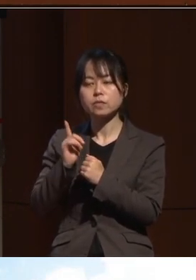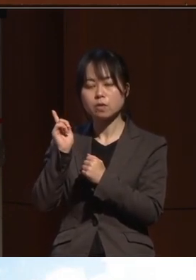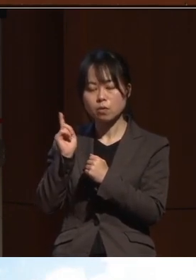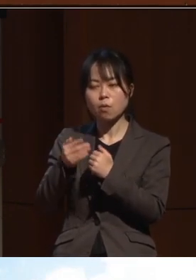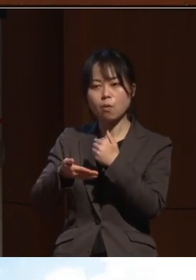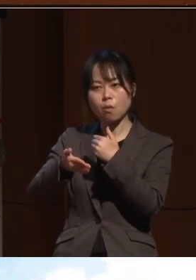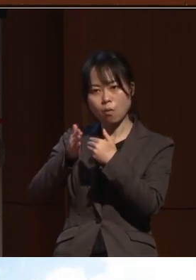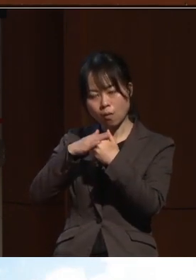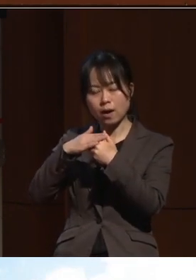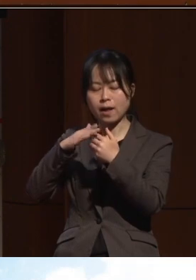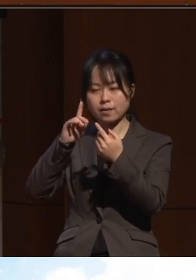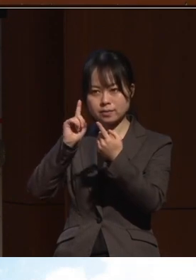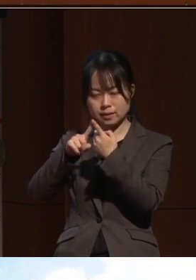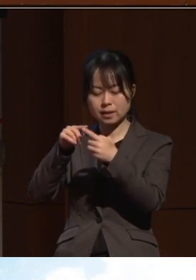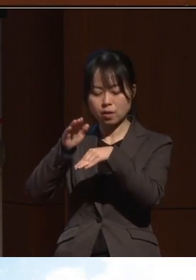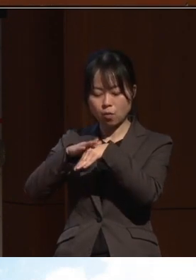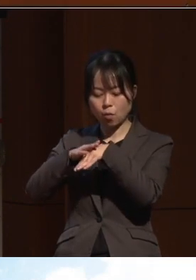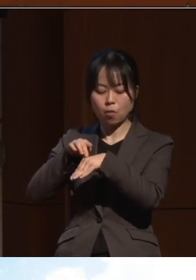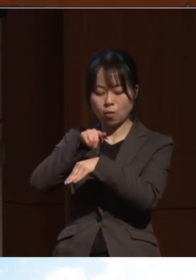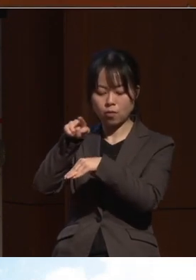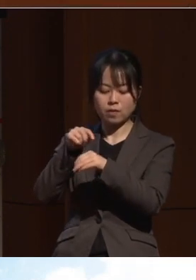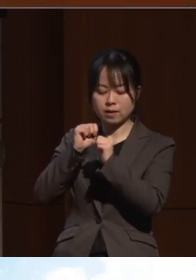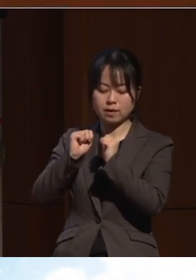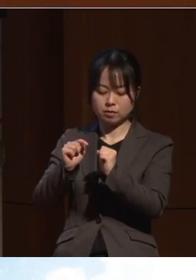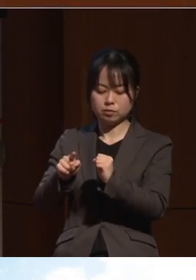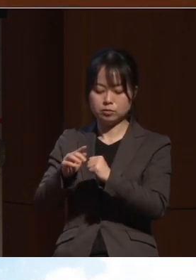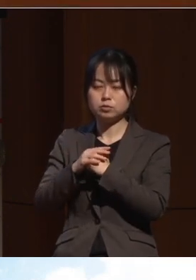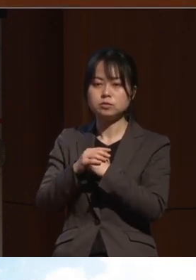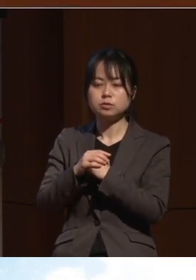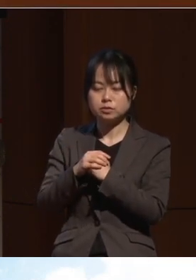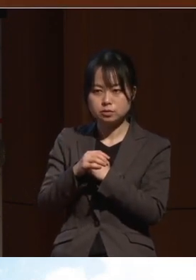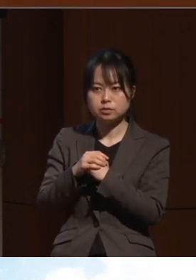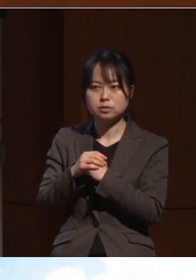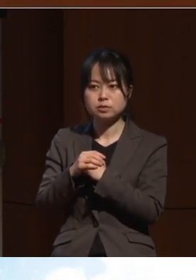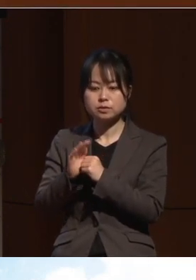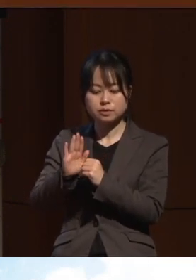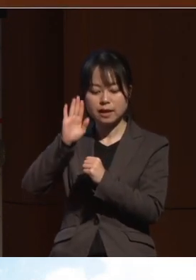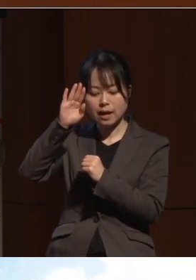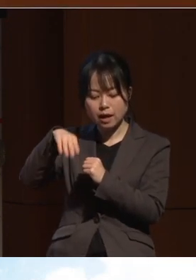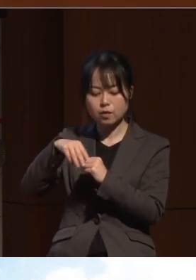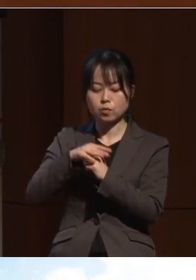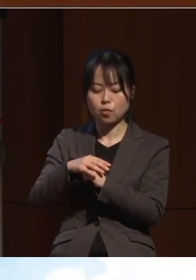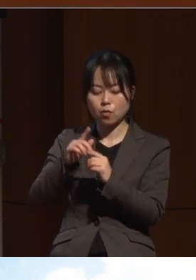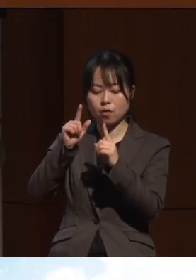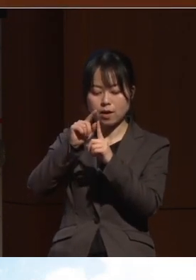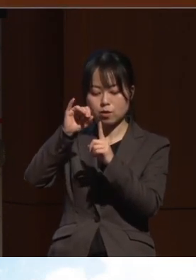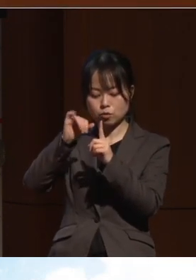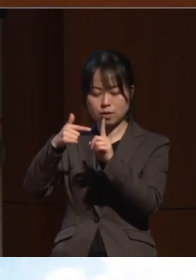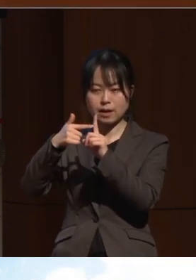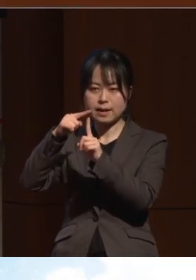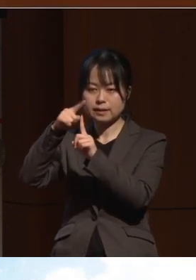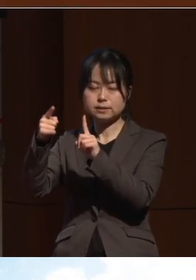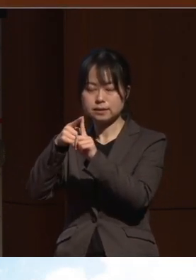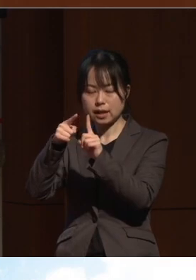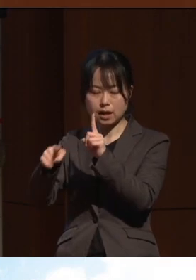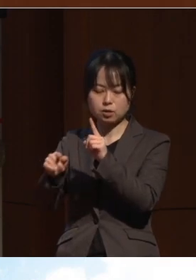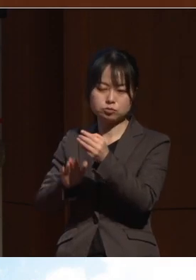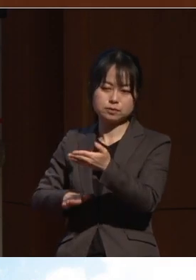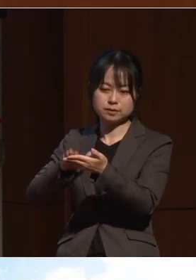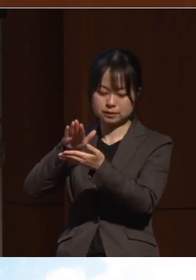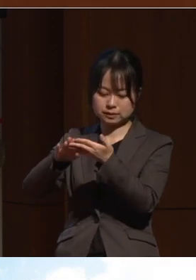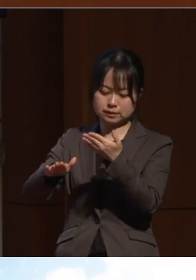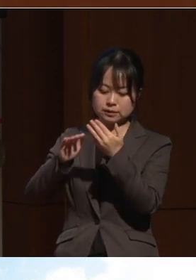approach hands over into the NIHR. Now you can see that right across the slide, through detection, through diagnosis, through treatment development